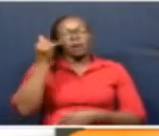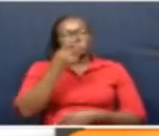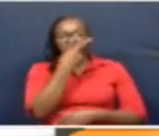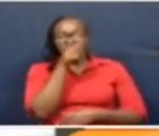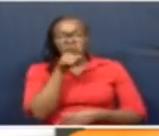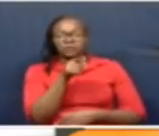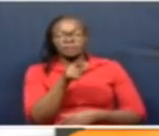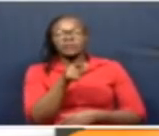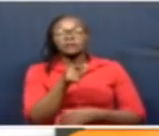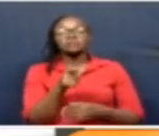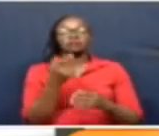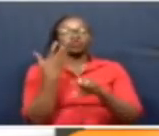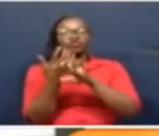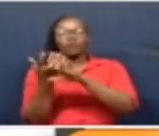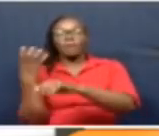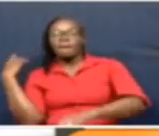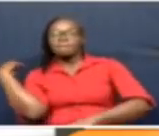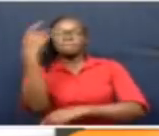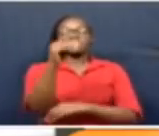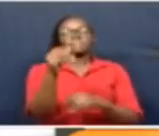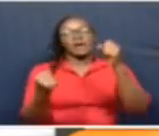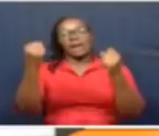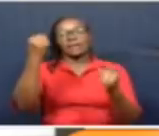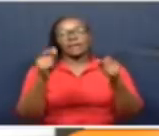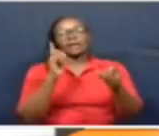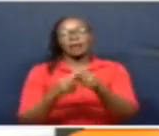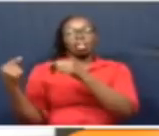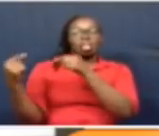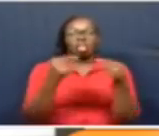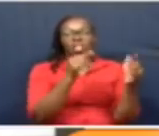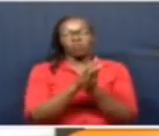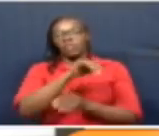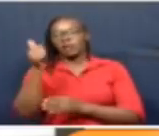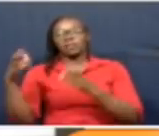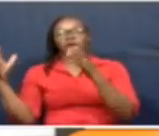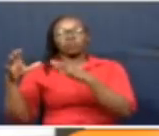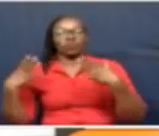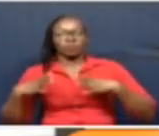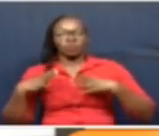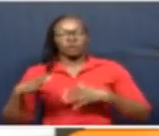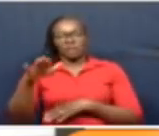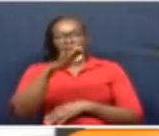video hurled a stone at a moving car during a confrontation with other people in the area.